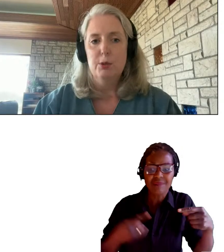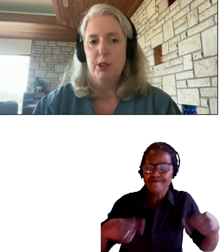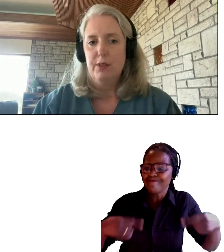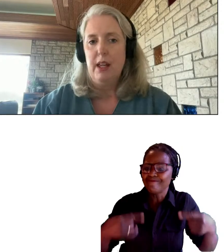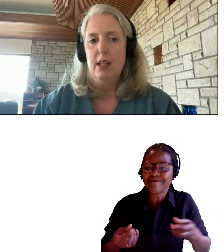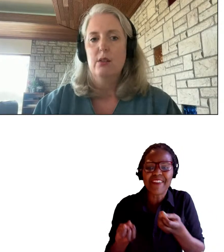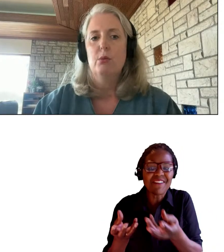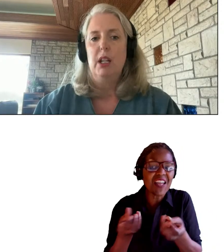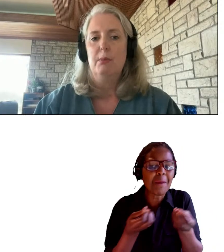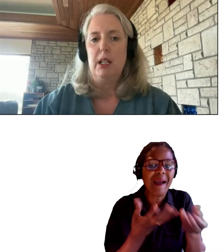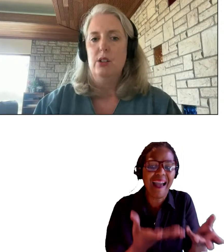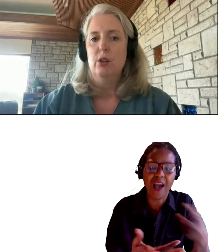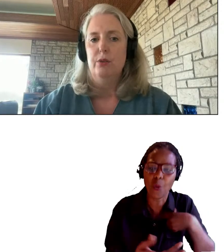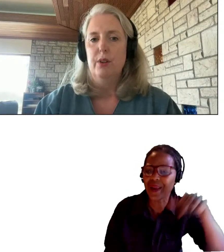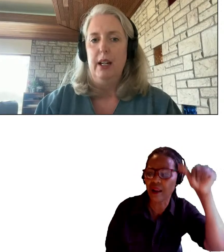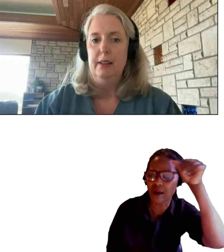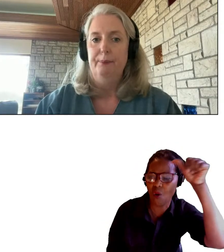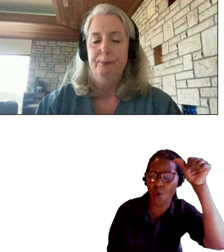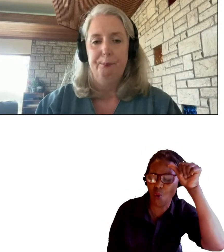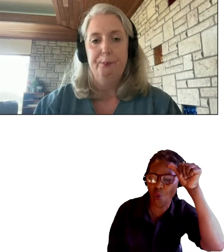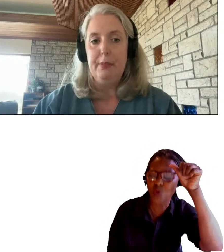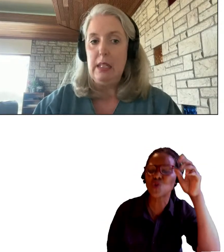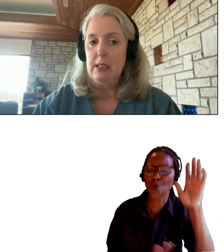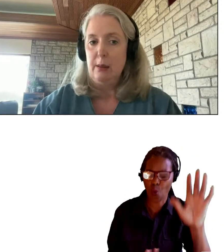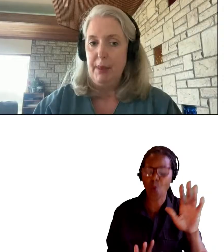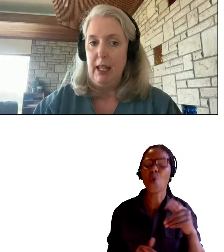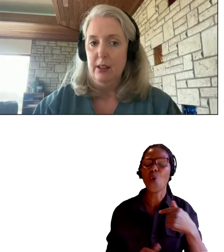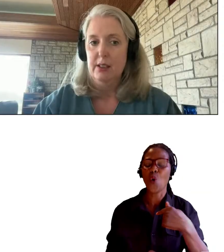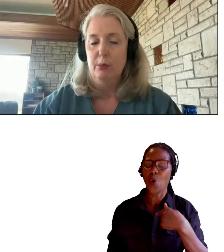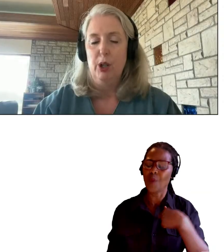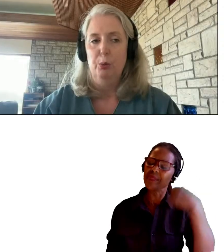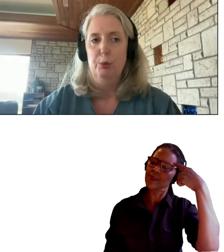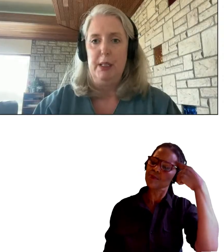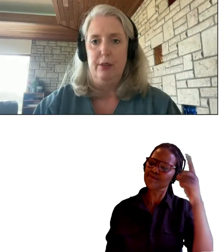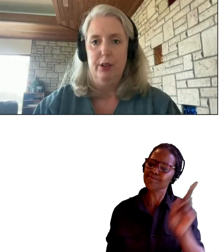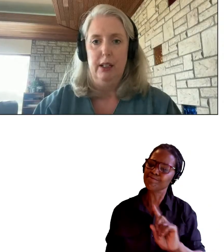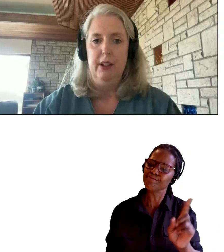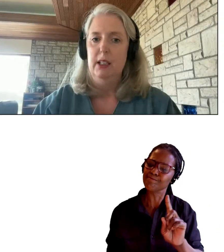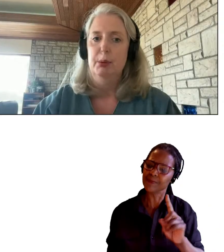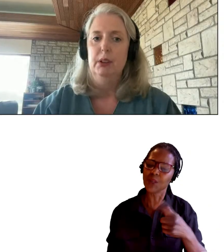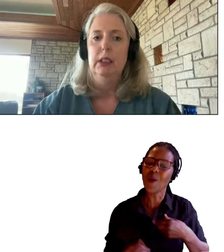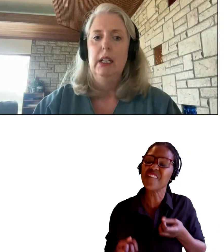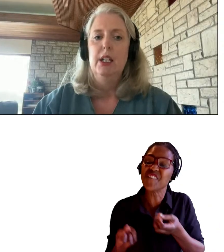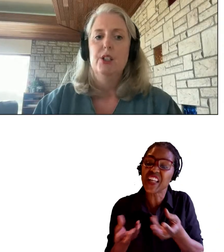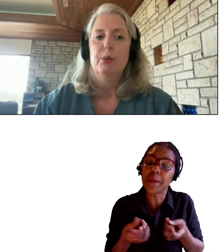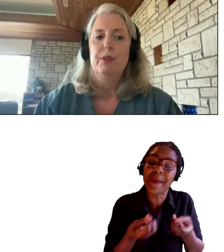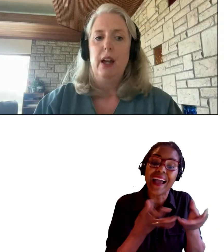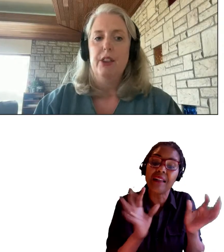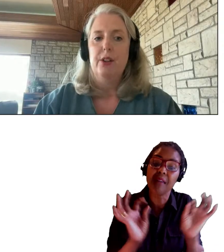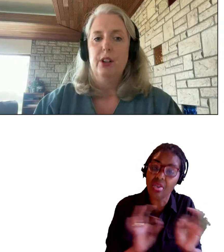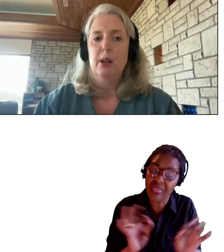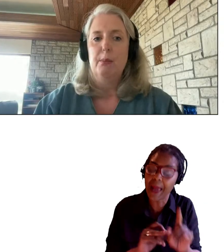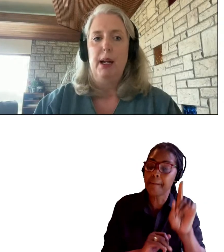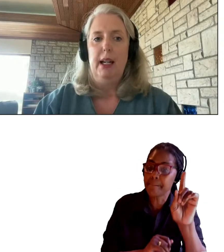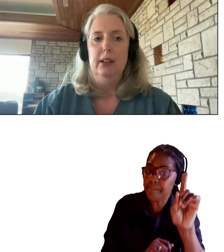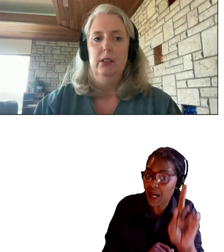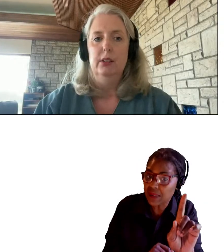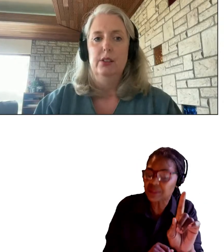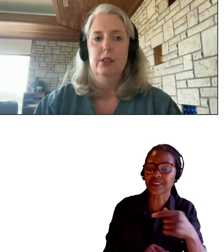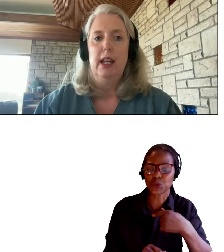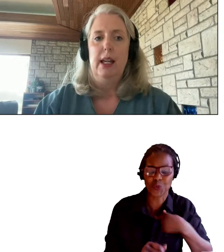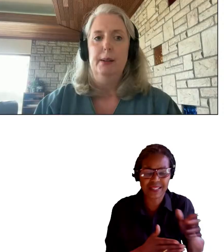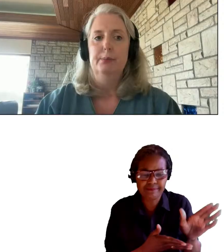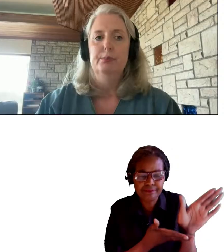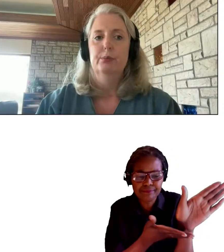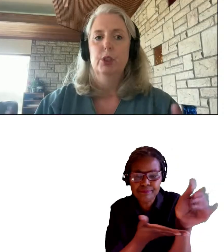in acknowledgement of that, we committed to offering something else that we hope would be differently valuable. So we've gathered and